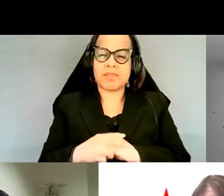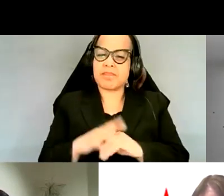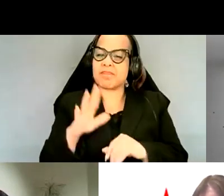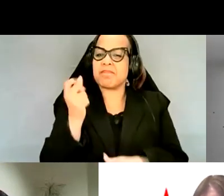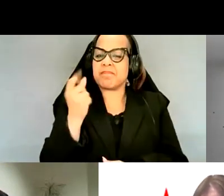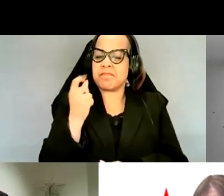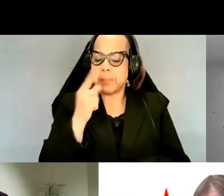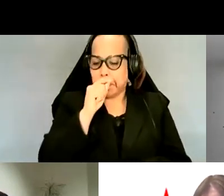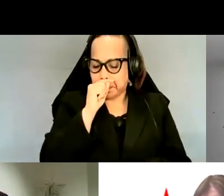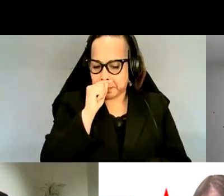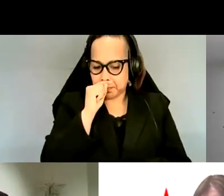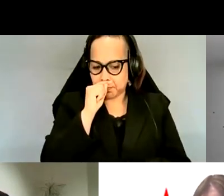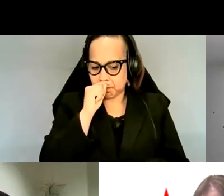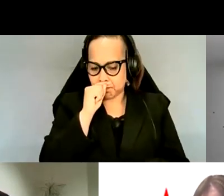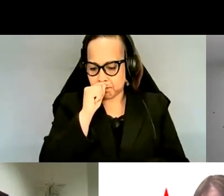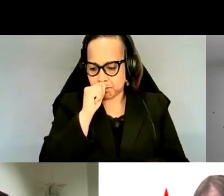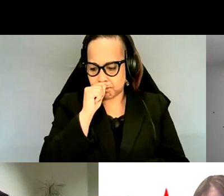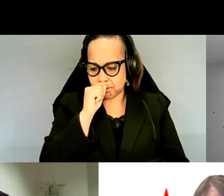Now, in terms of